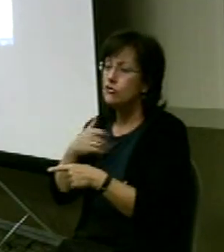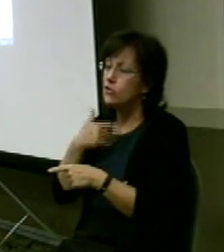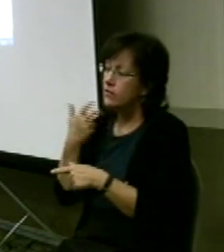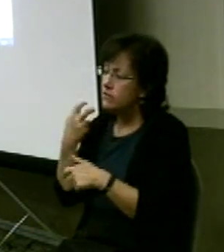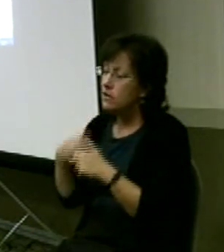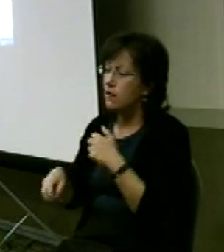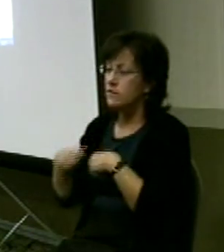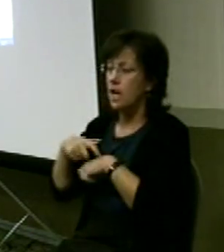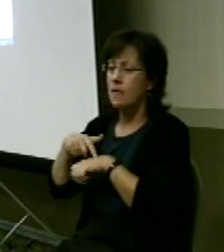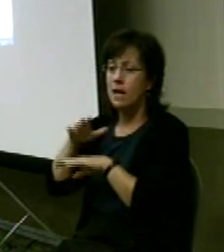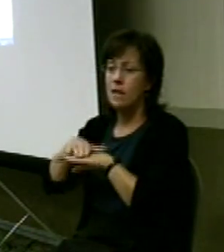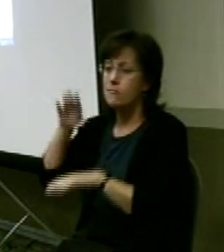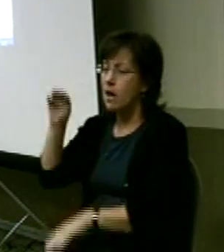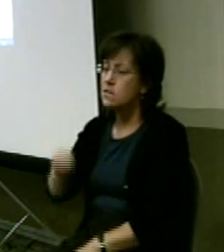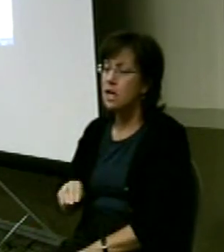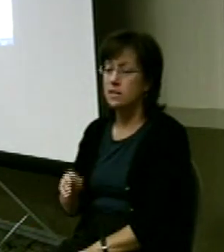George.